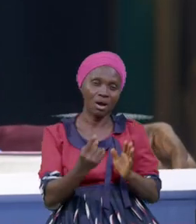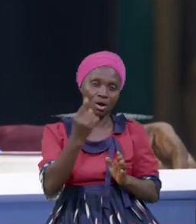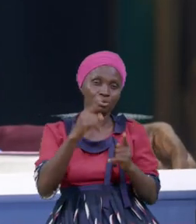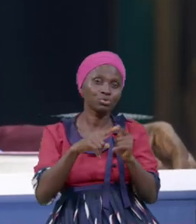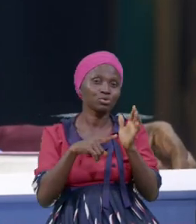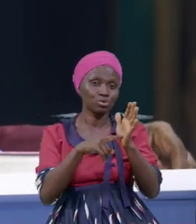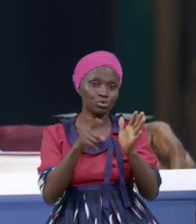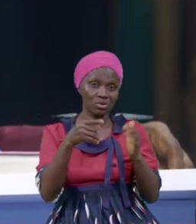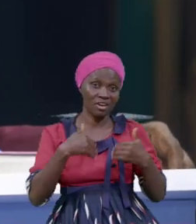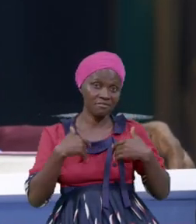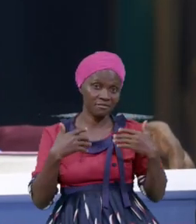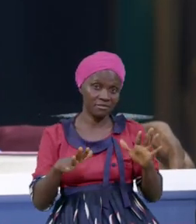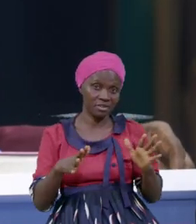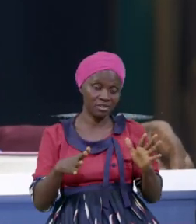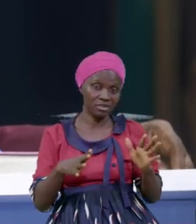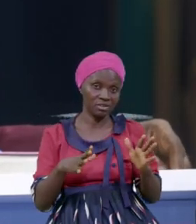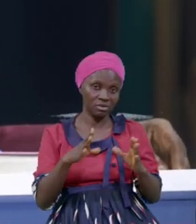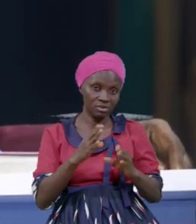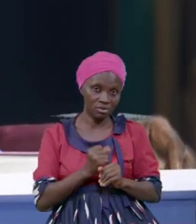Okay. God bless you.